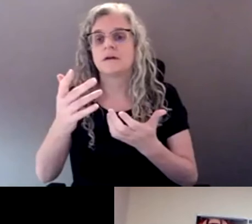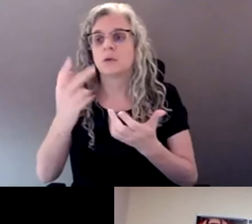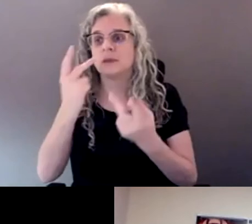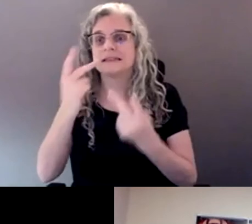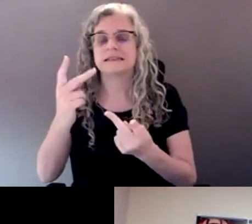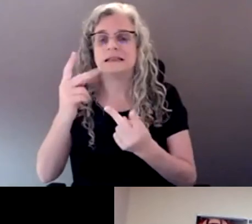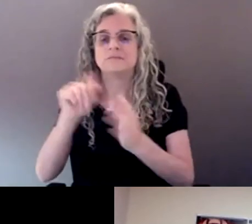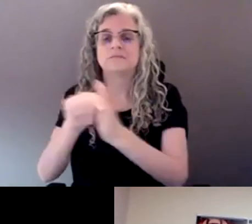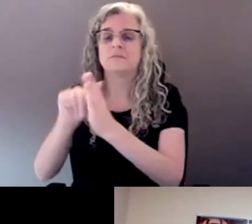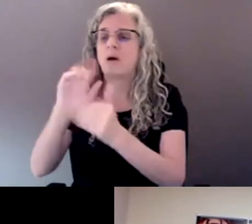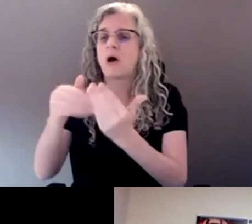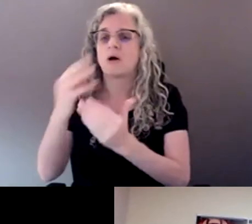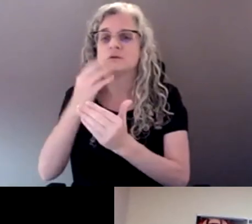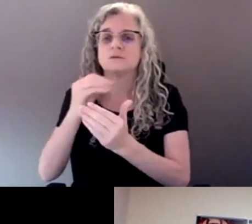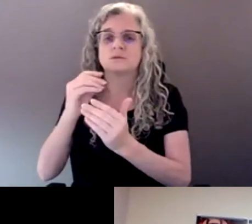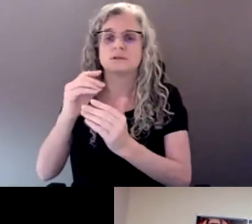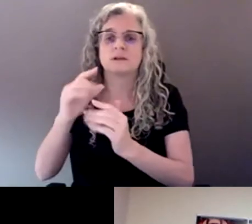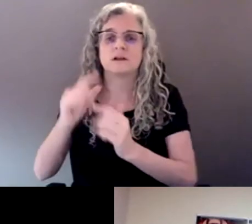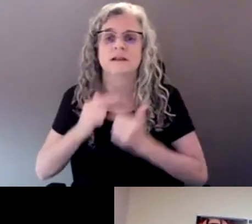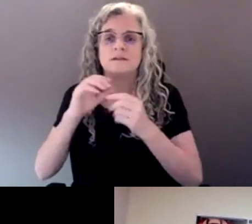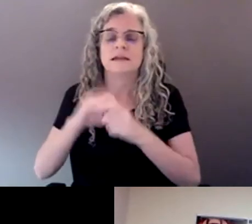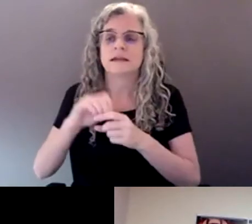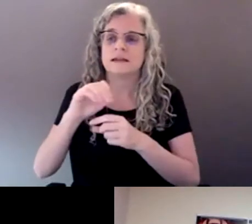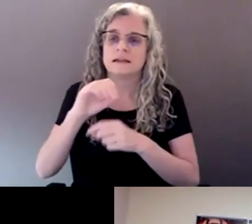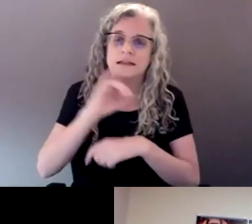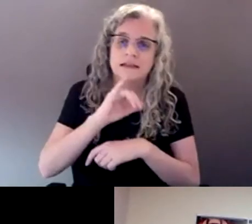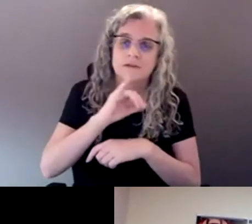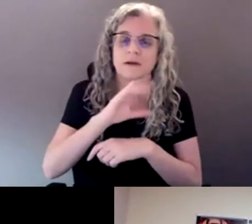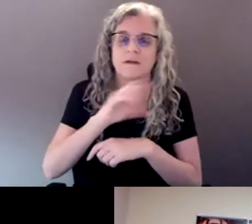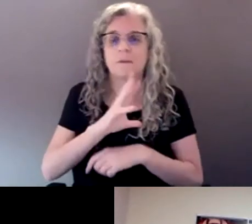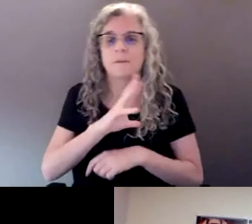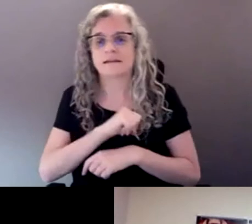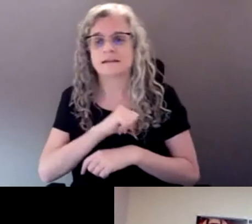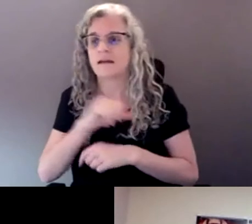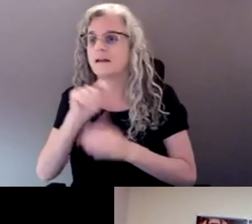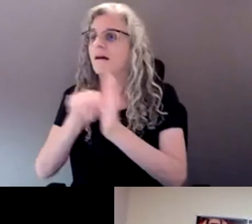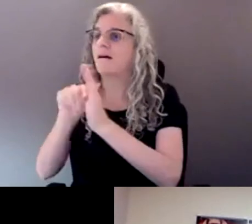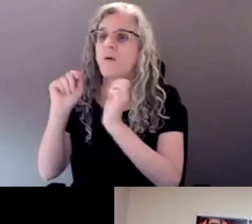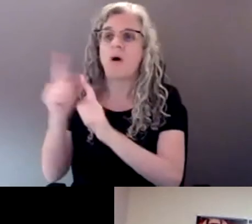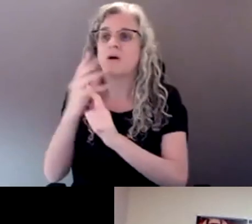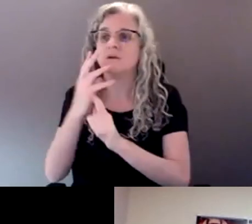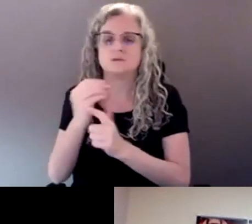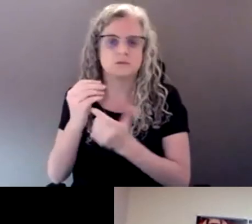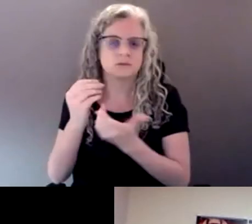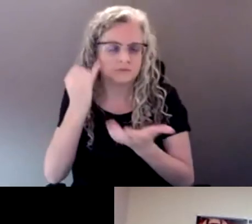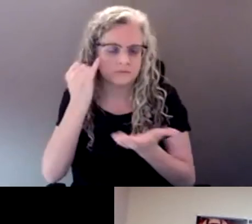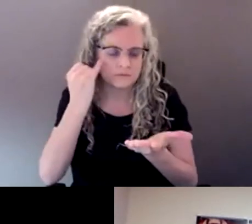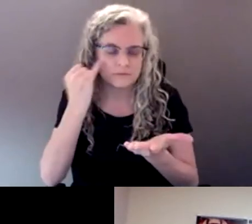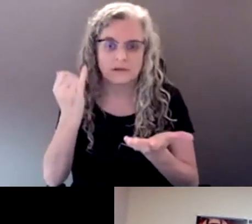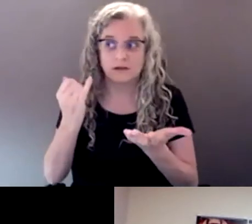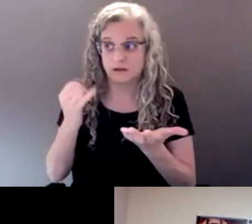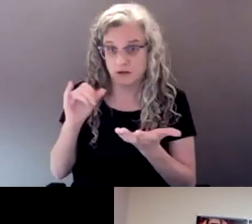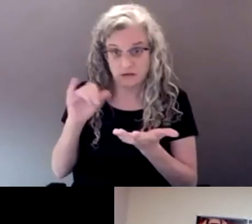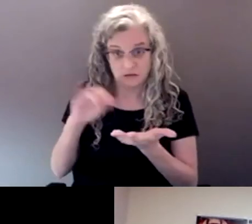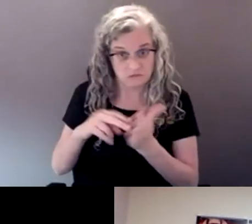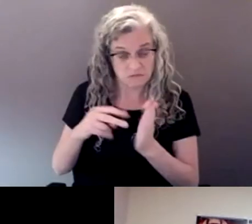Jews living in Israel-Palestine, I doubt that that would force